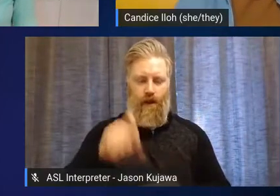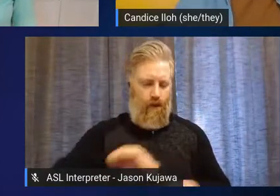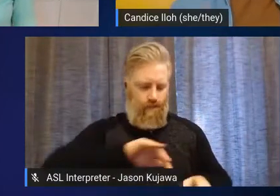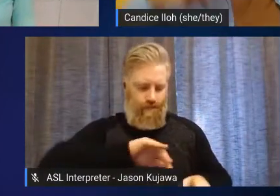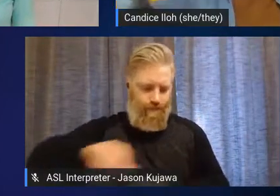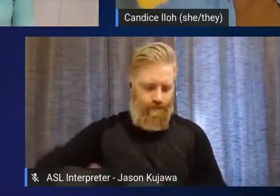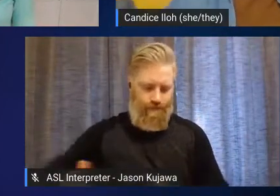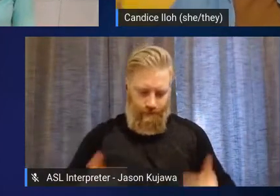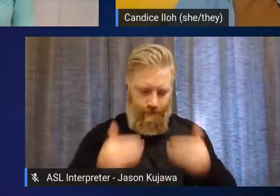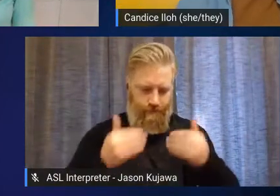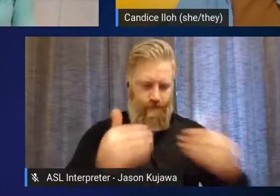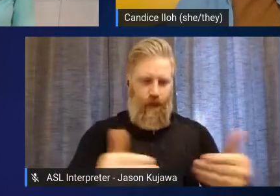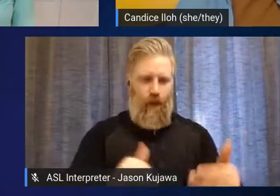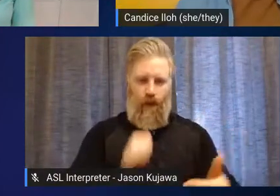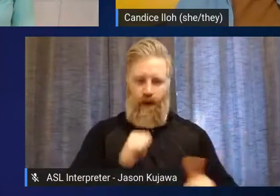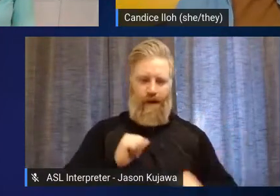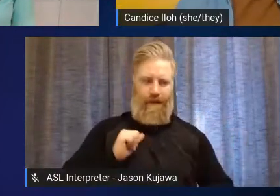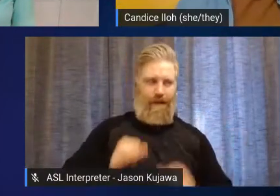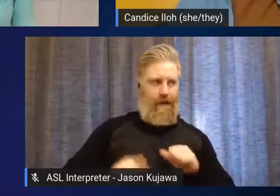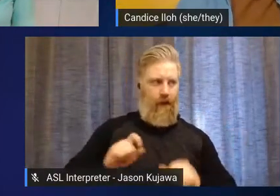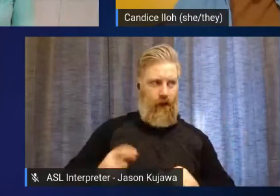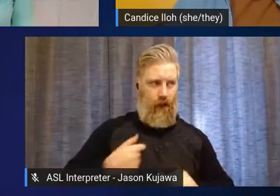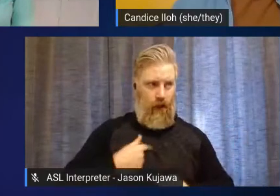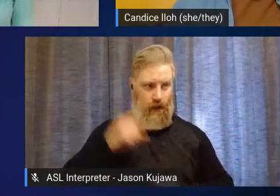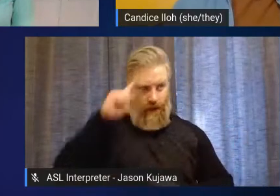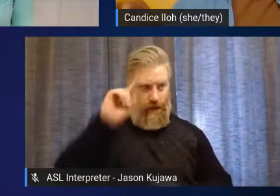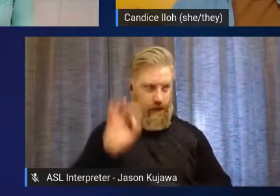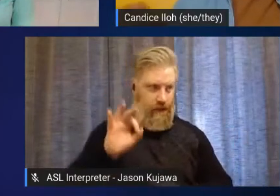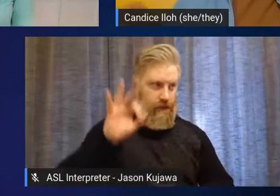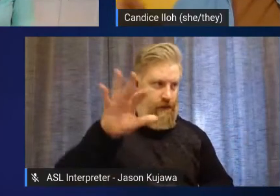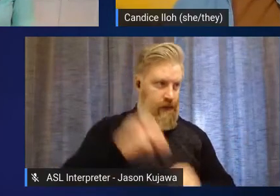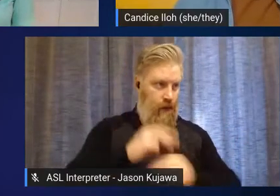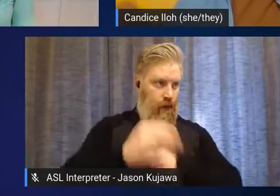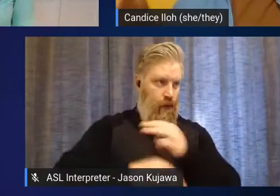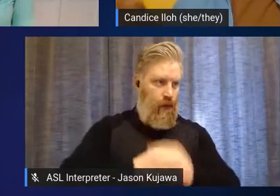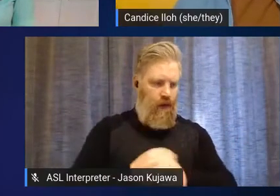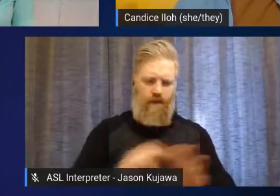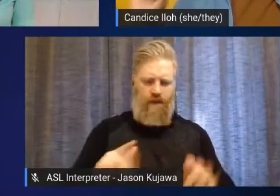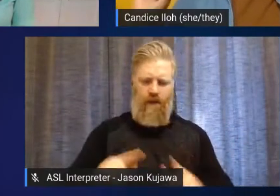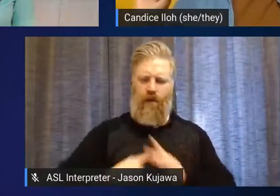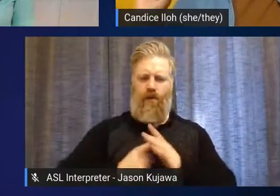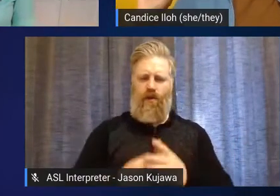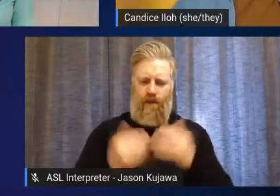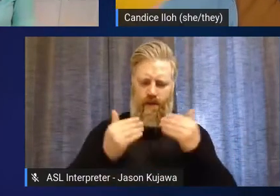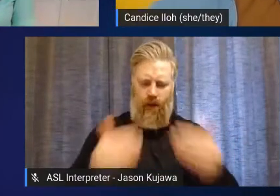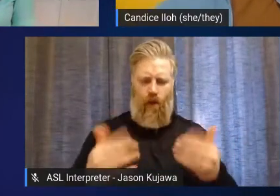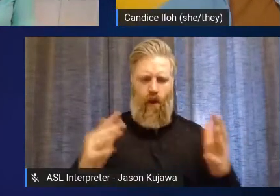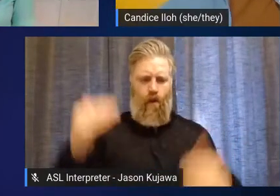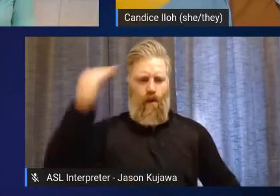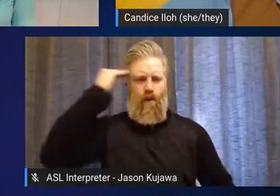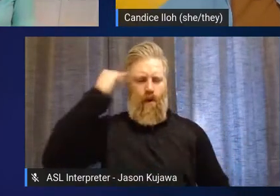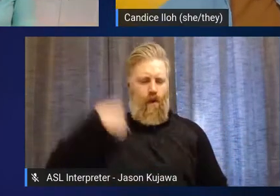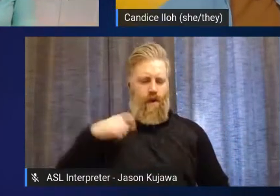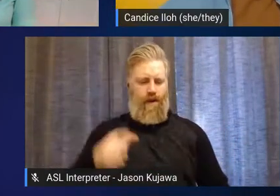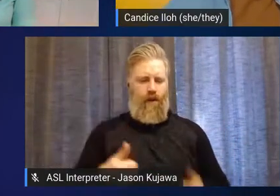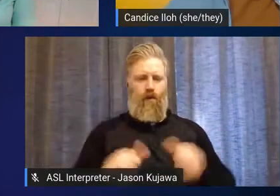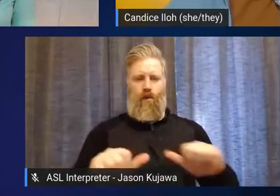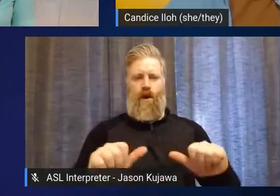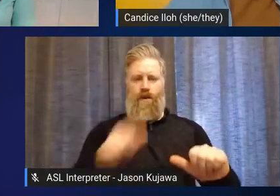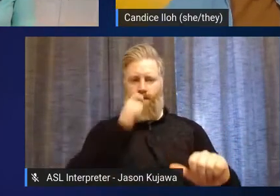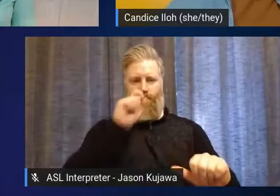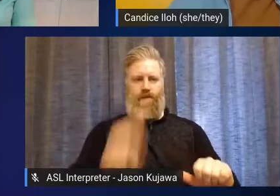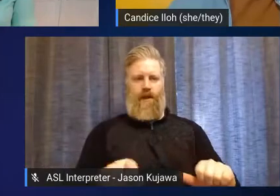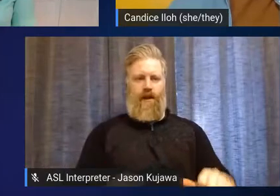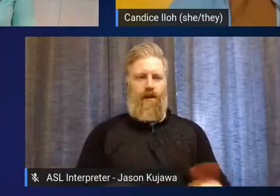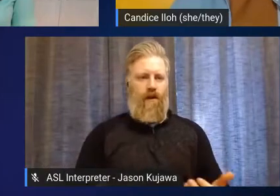put it out into the world, like just start there. Start there with knowing that like I have to try it out to even see if